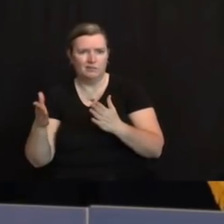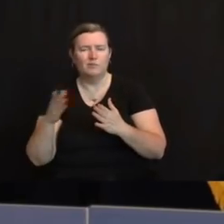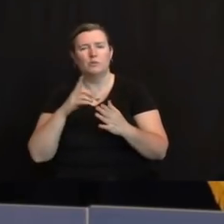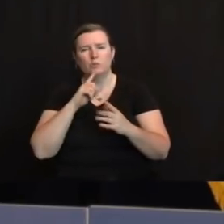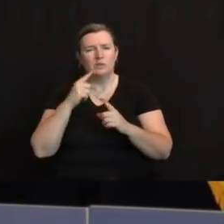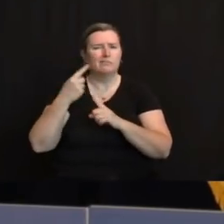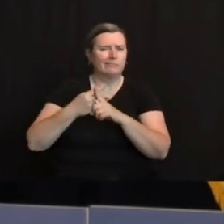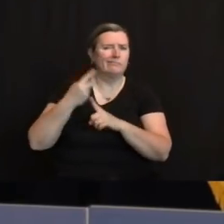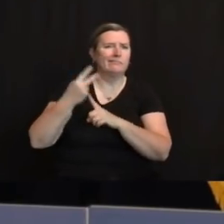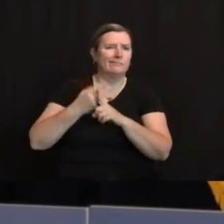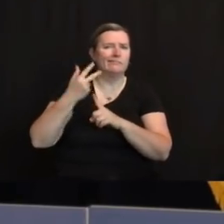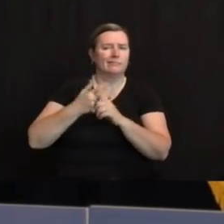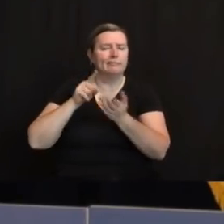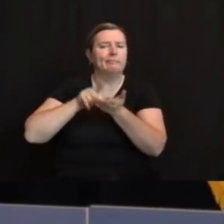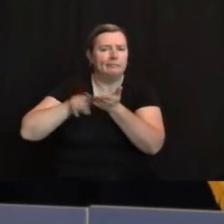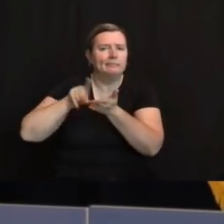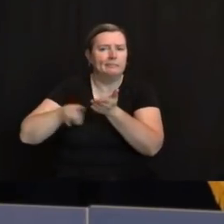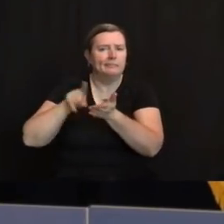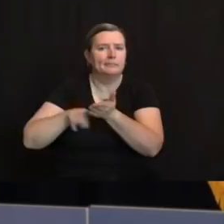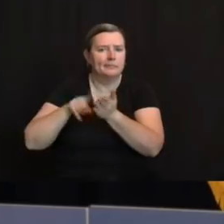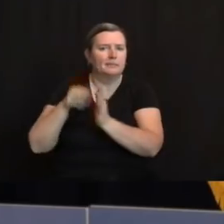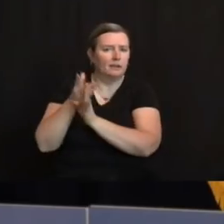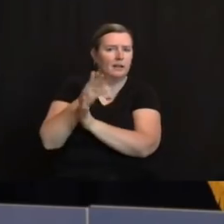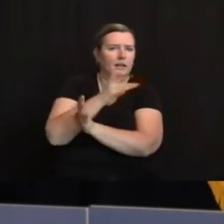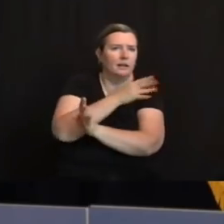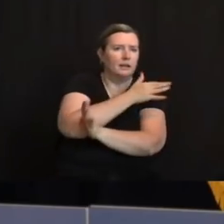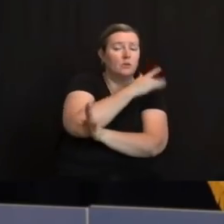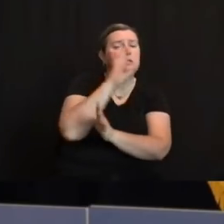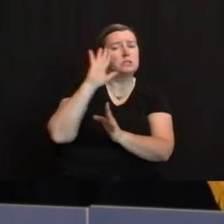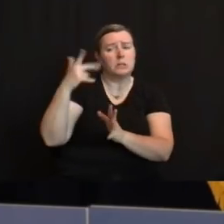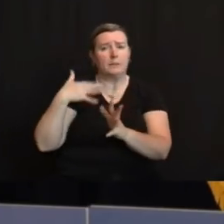although at this point we're essentially caught up as far as those